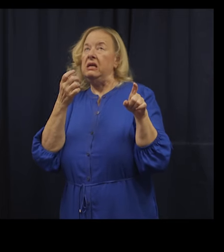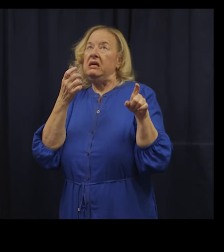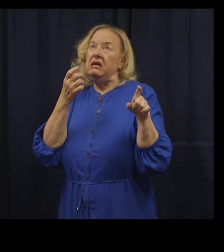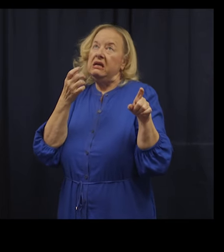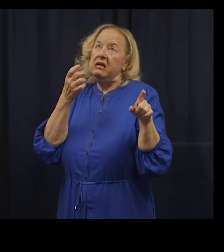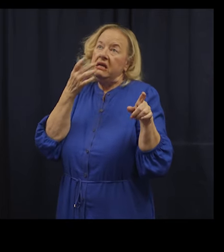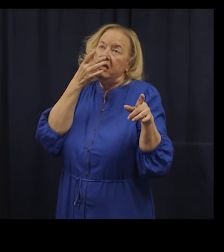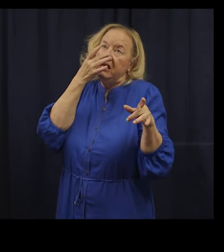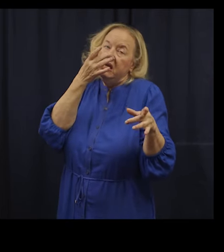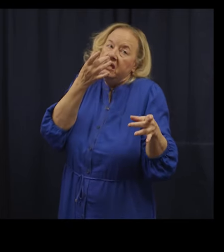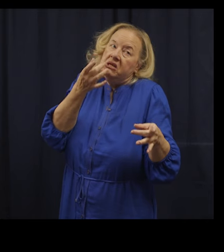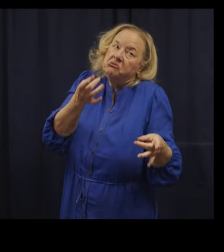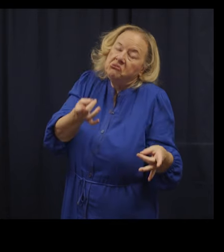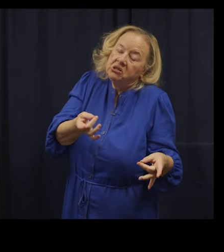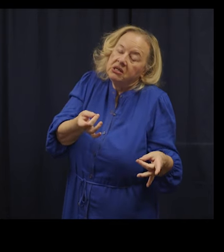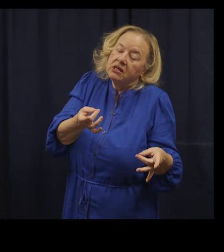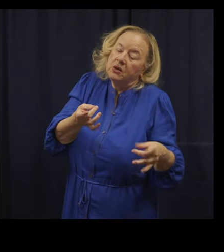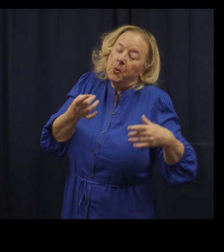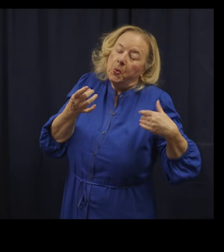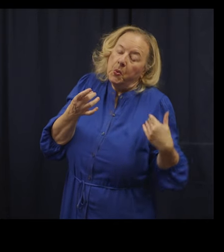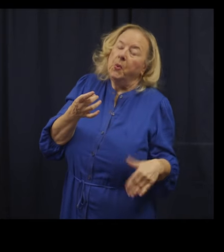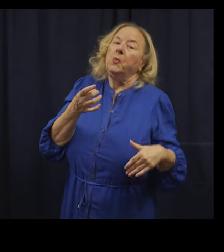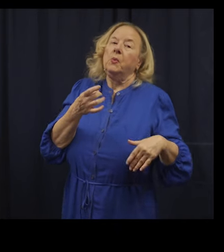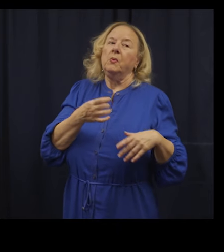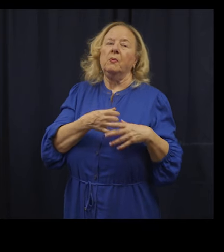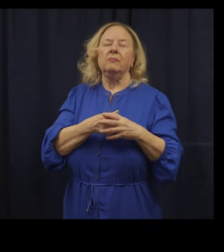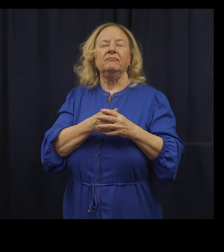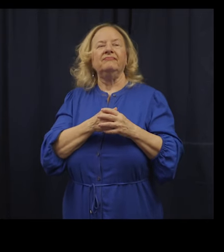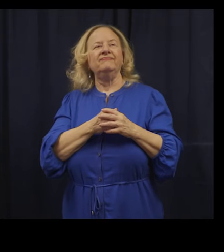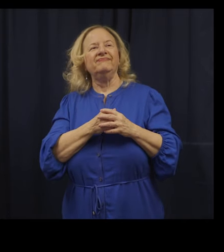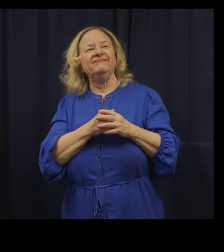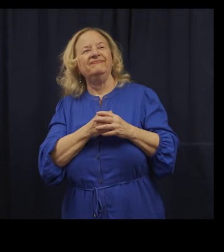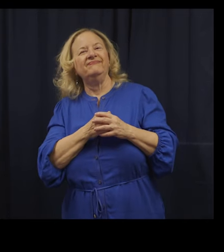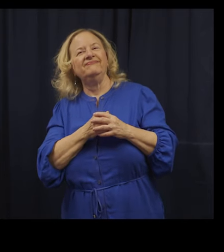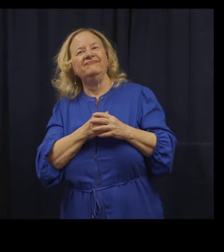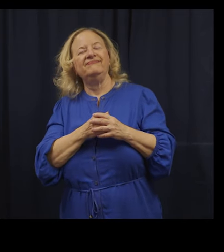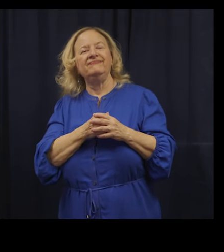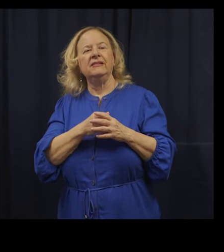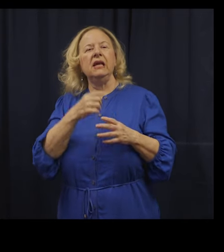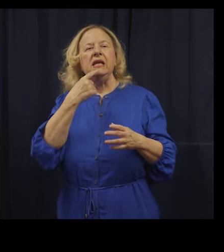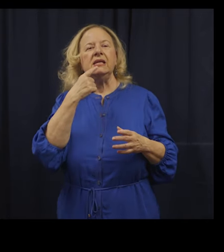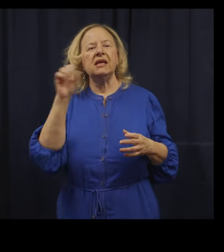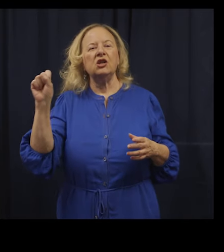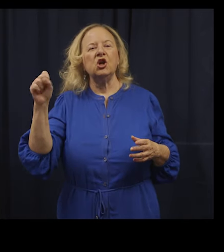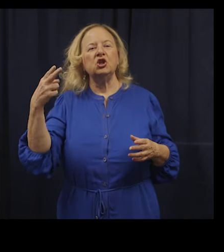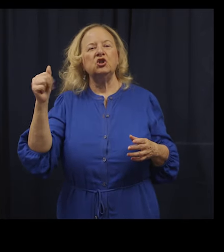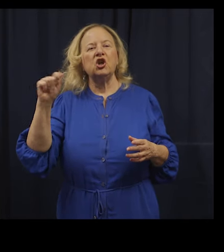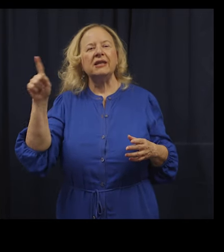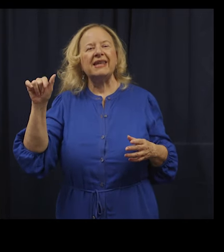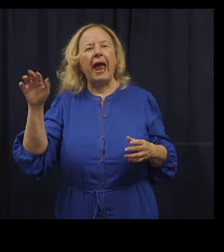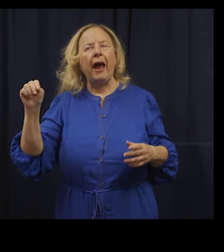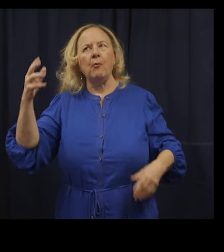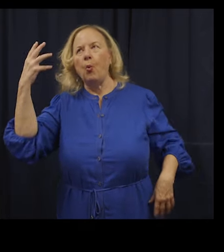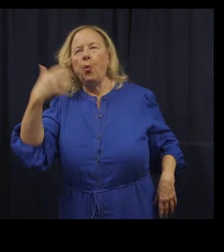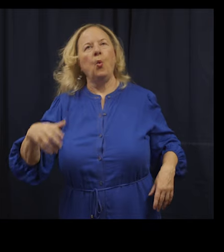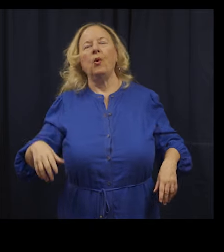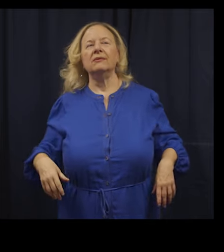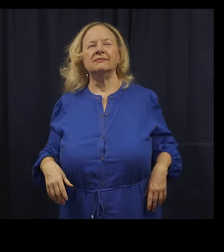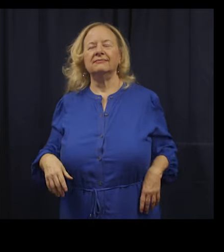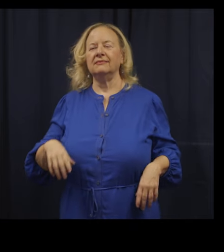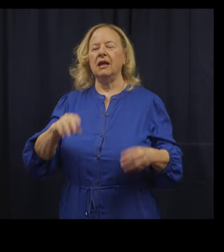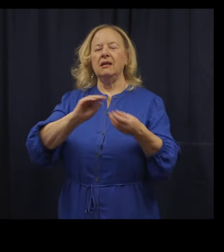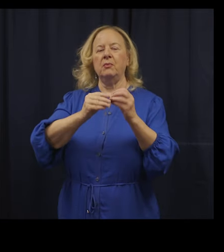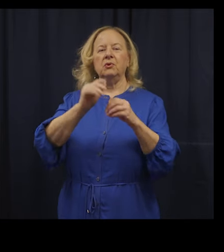to look at? Shazam. Okay, now look at Numbers 10,